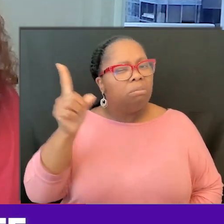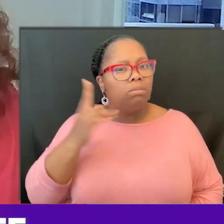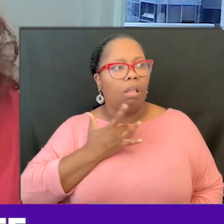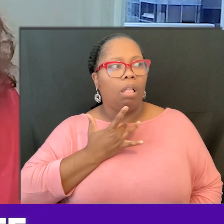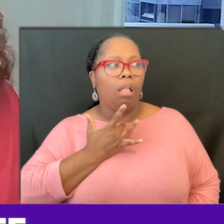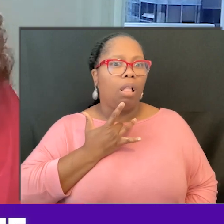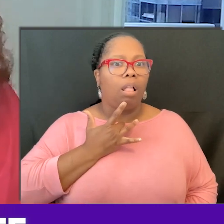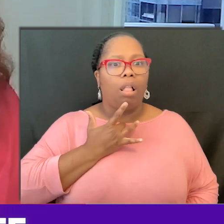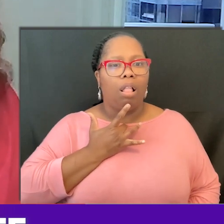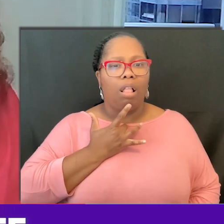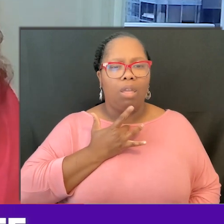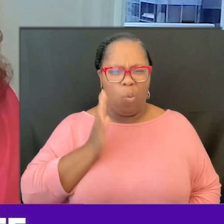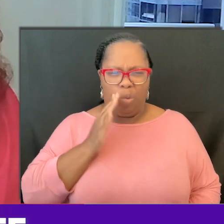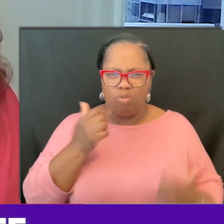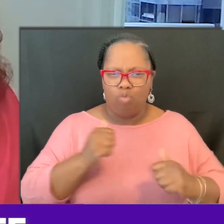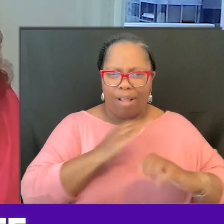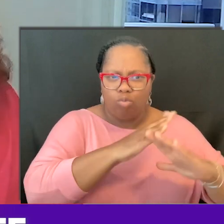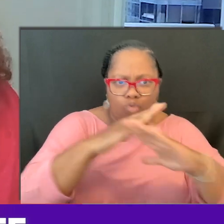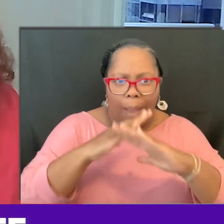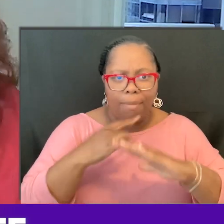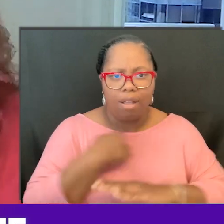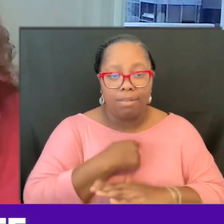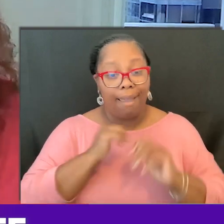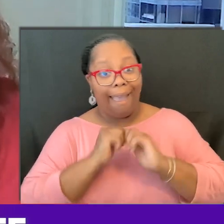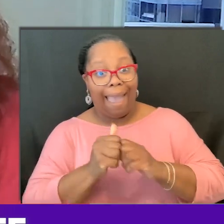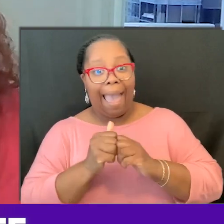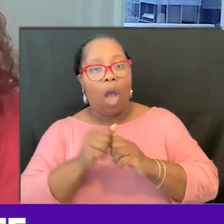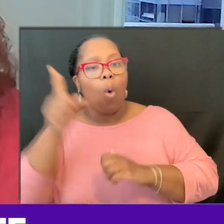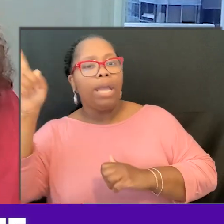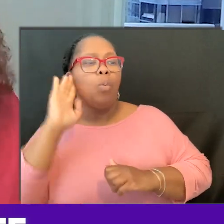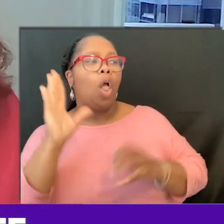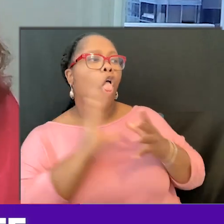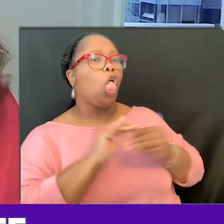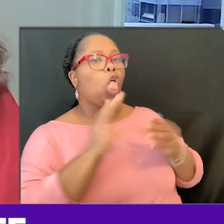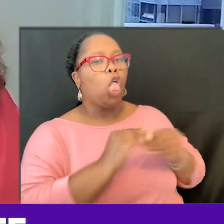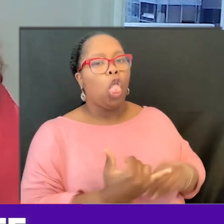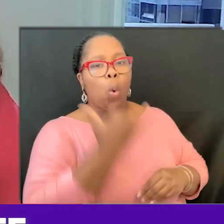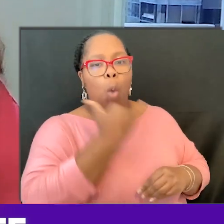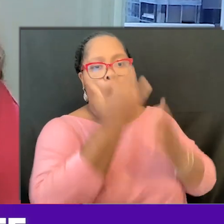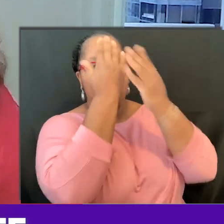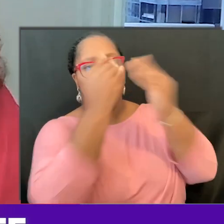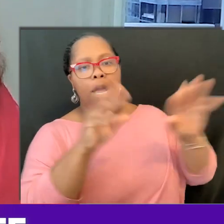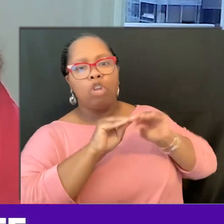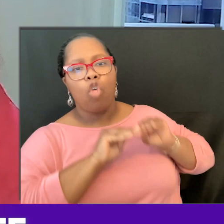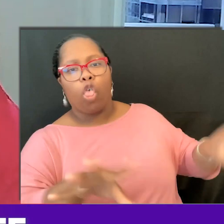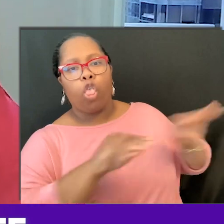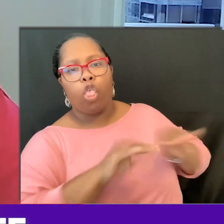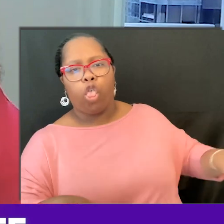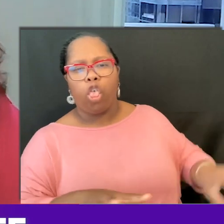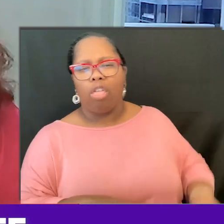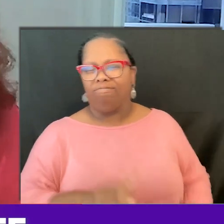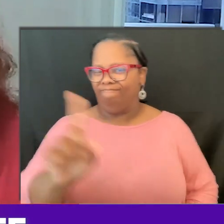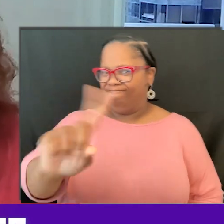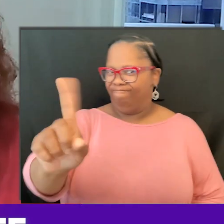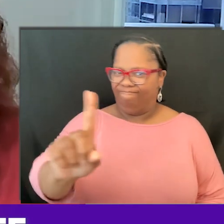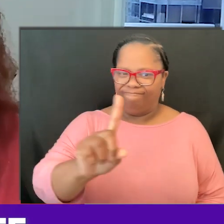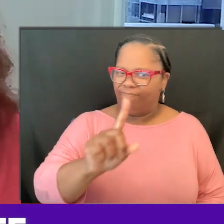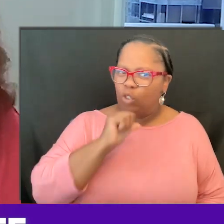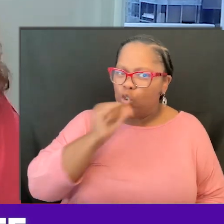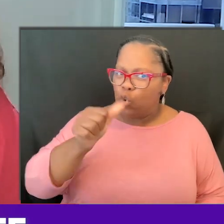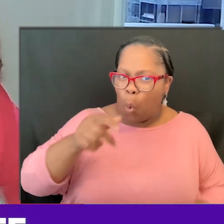spreading disinformation. Don't let him stop you from winning for